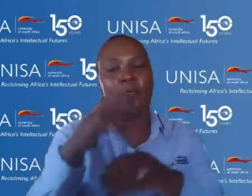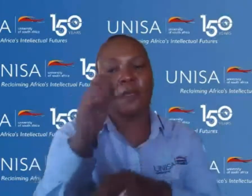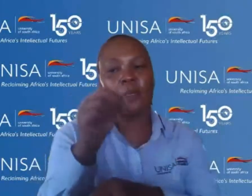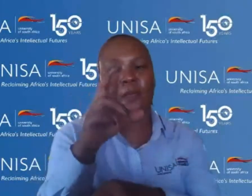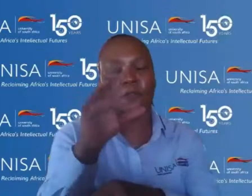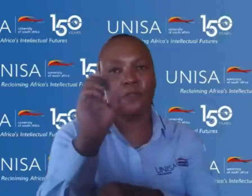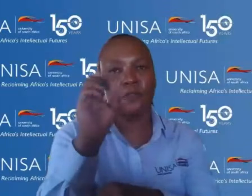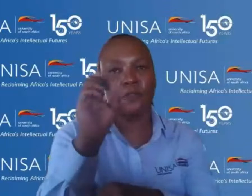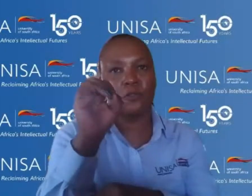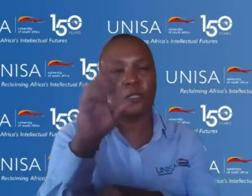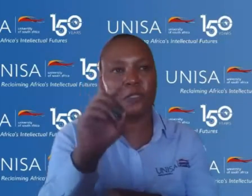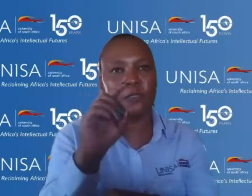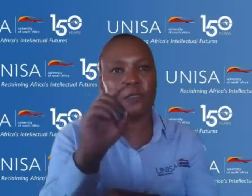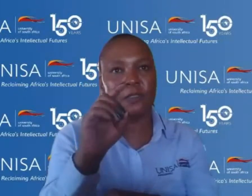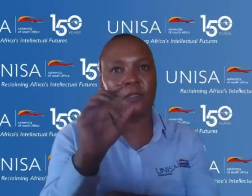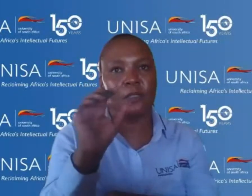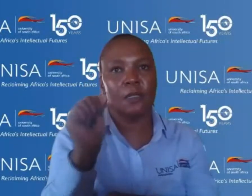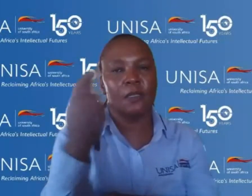oxford@unisa.ac.za.